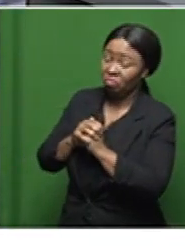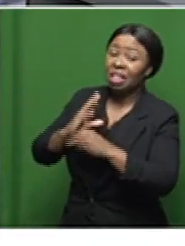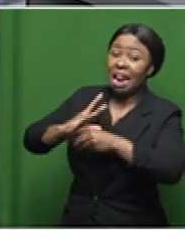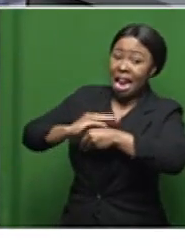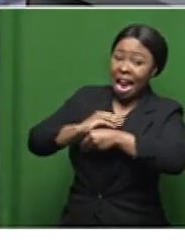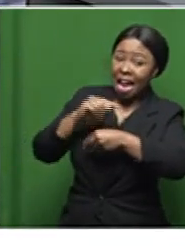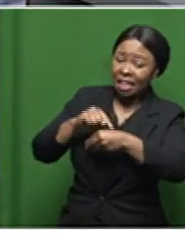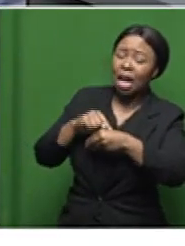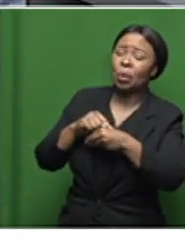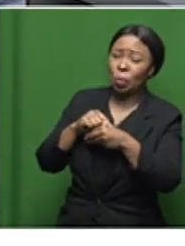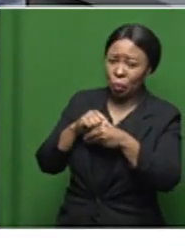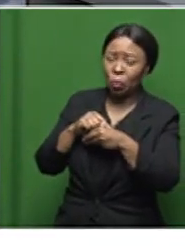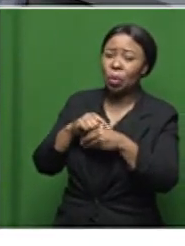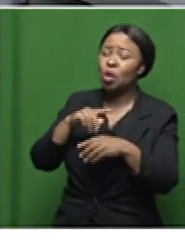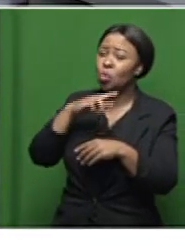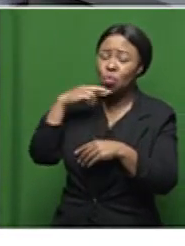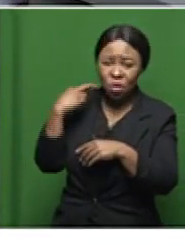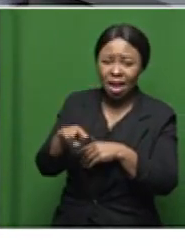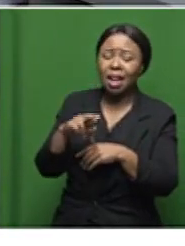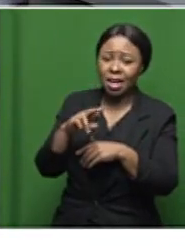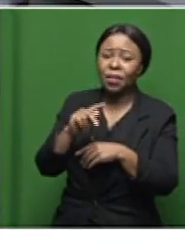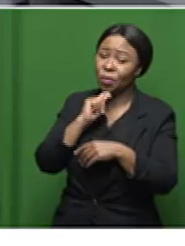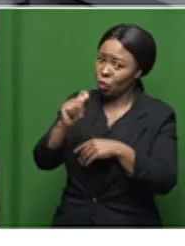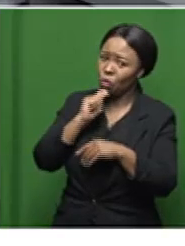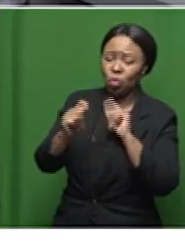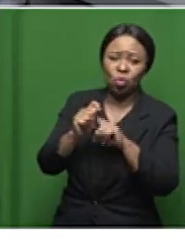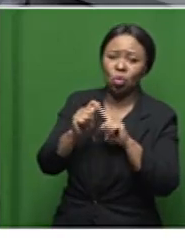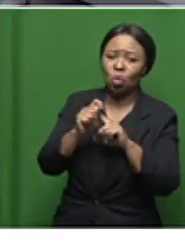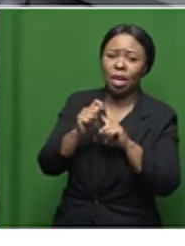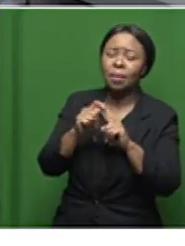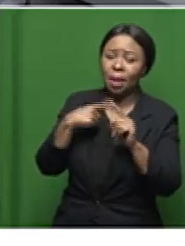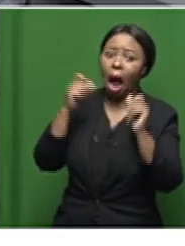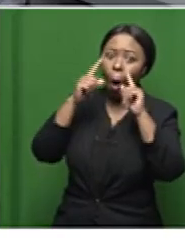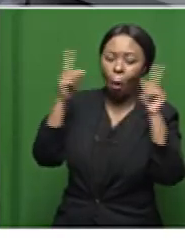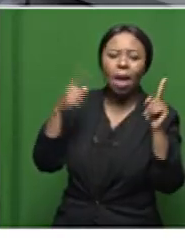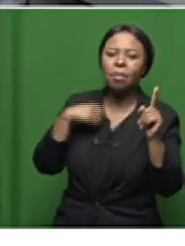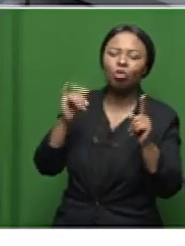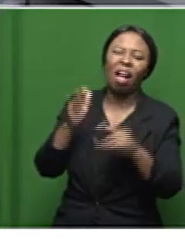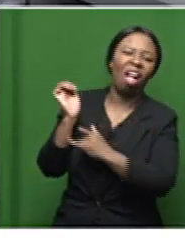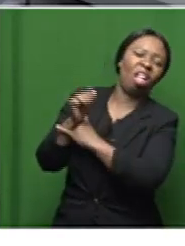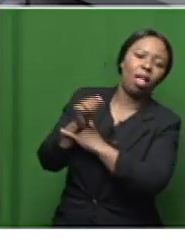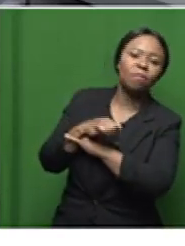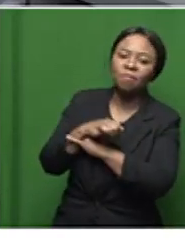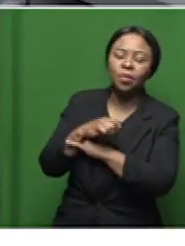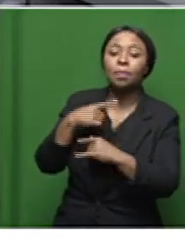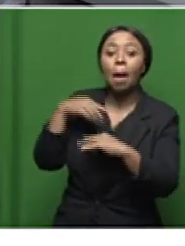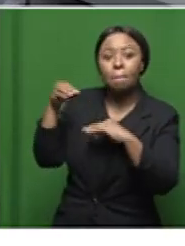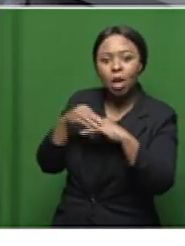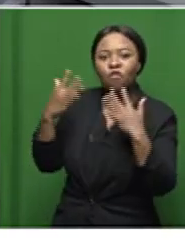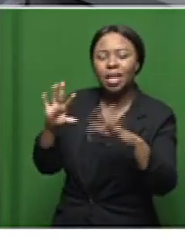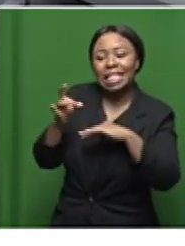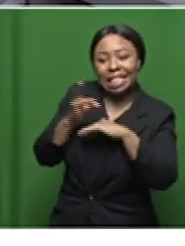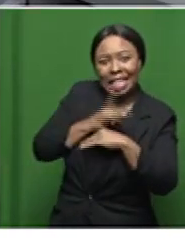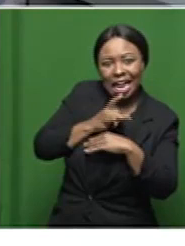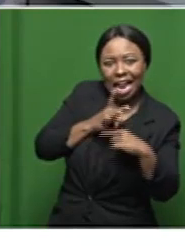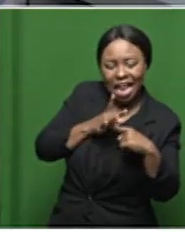I was very aware and conscious of that. So I didn't take it lightly. So I did get married the Saturday, and